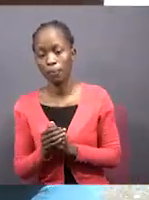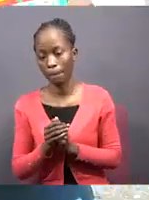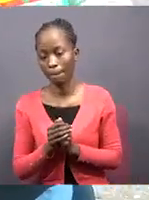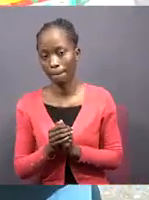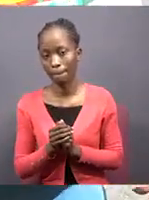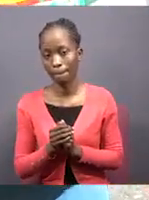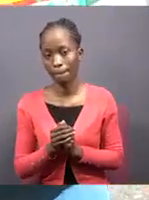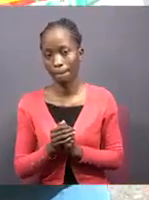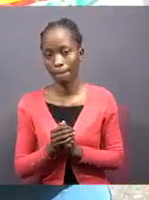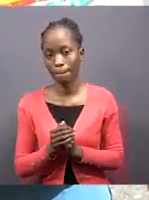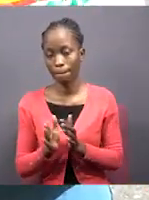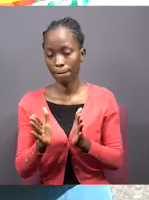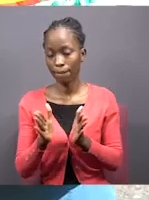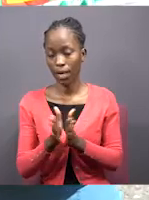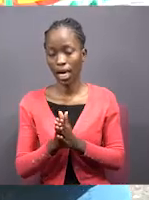scorn, and